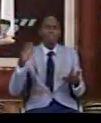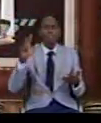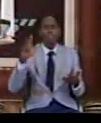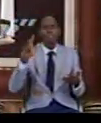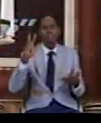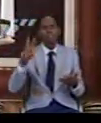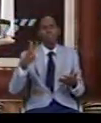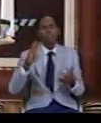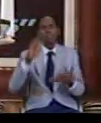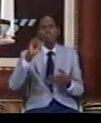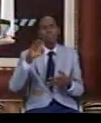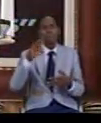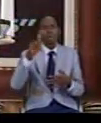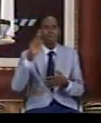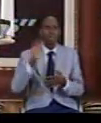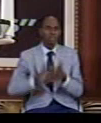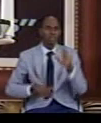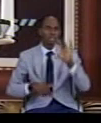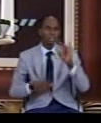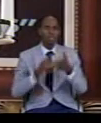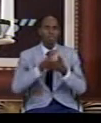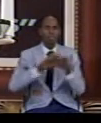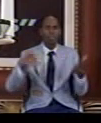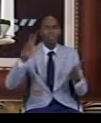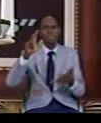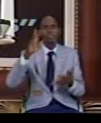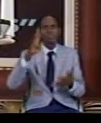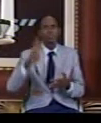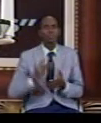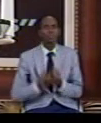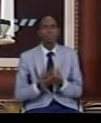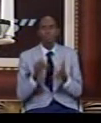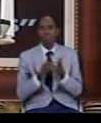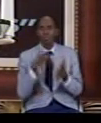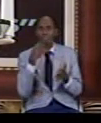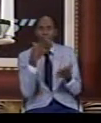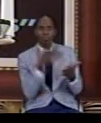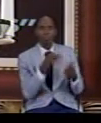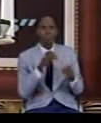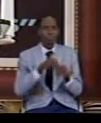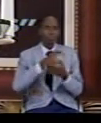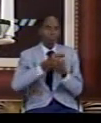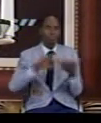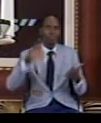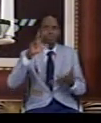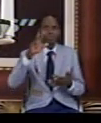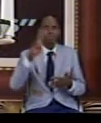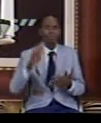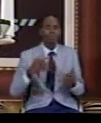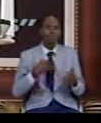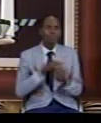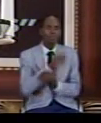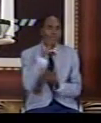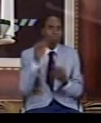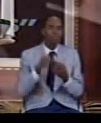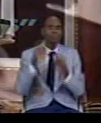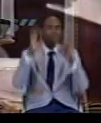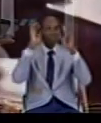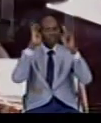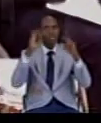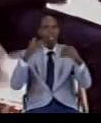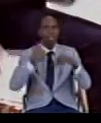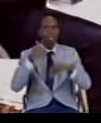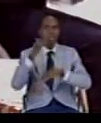34. Mark chapter 8, reading from verse 34. It says in verse 34, and when he had called the people